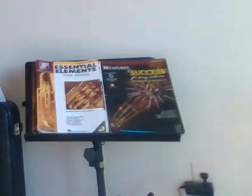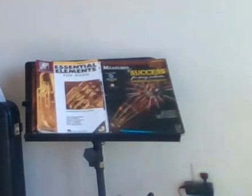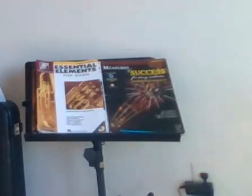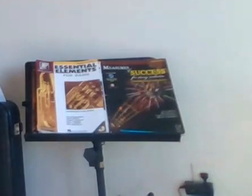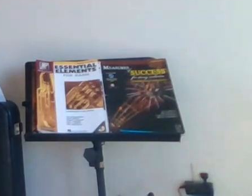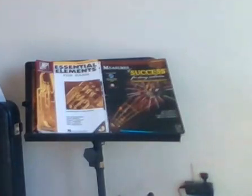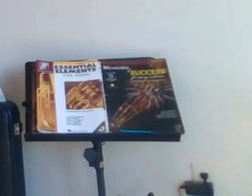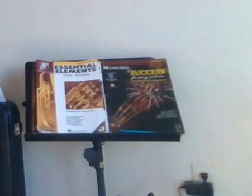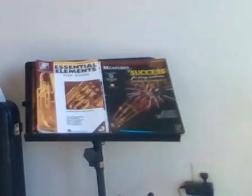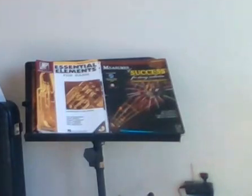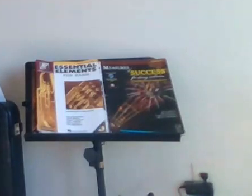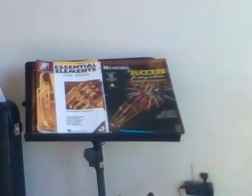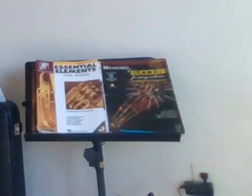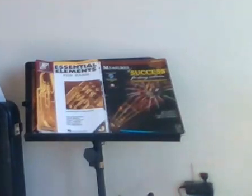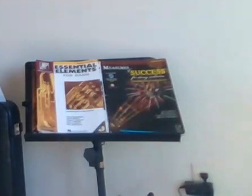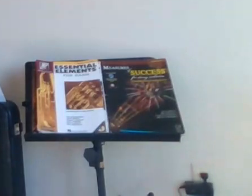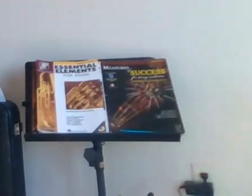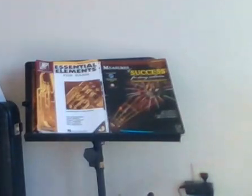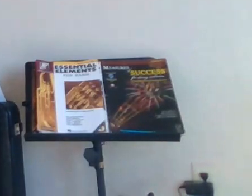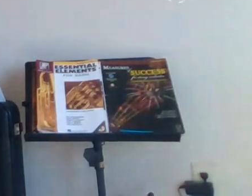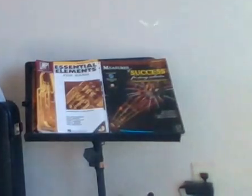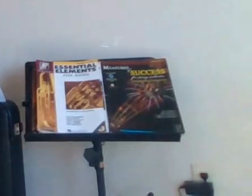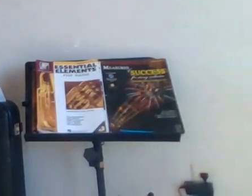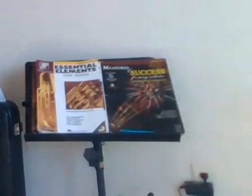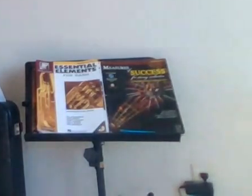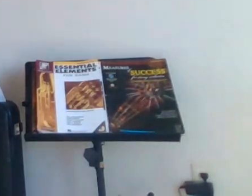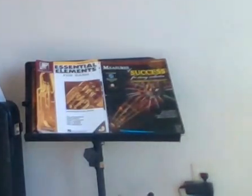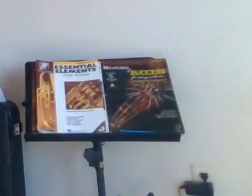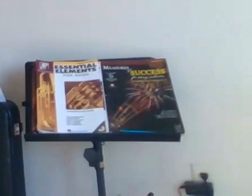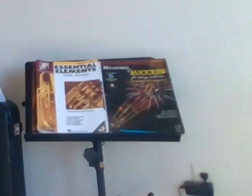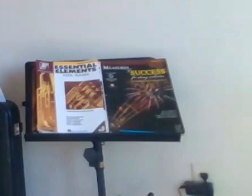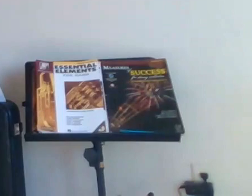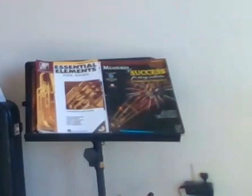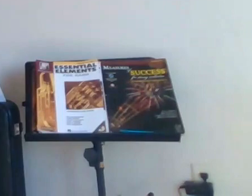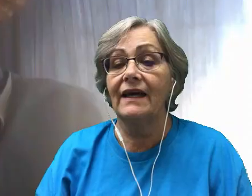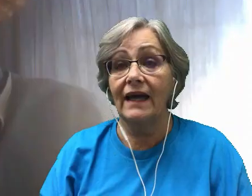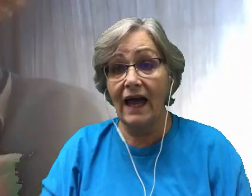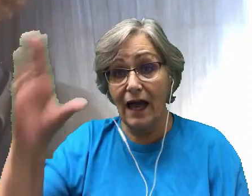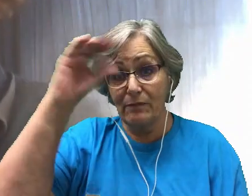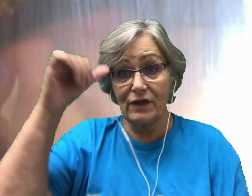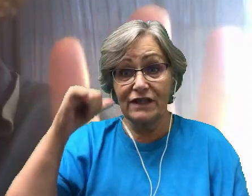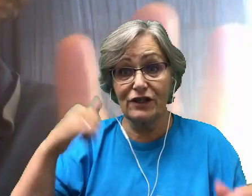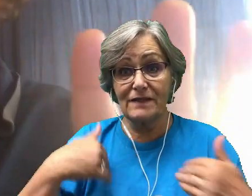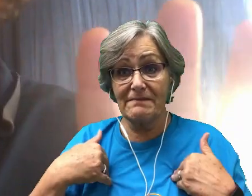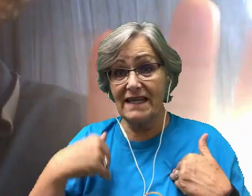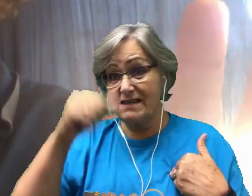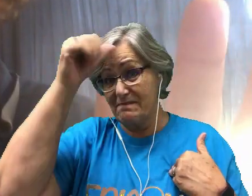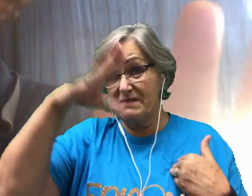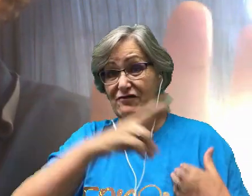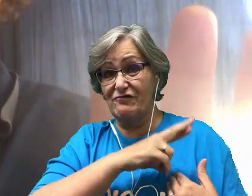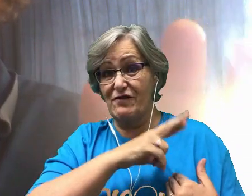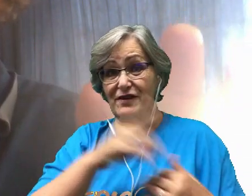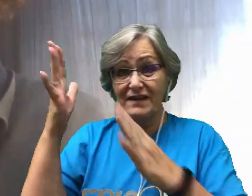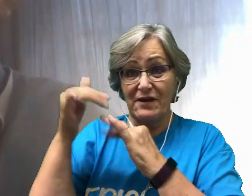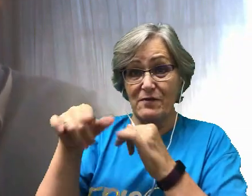Tony Chestnut knows I love you. That's what Tony knows. Hi, boys and girls. It's me,